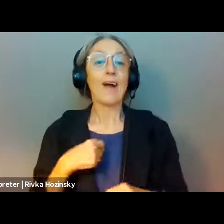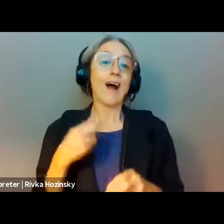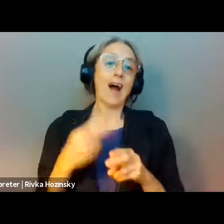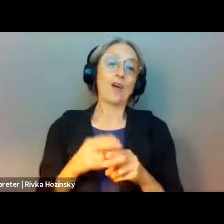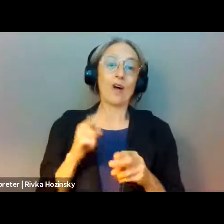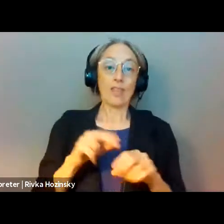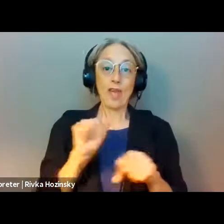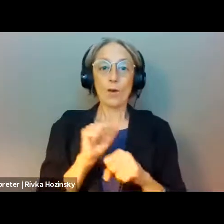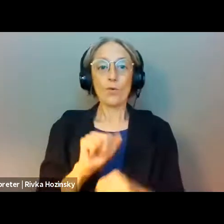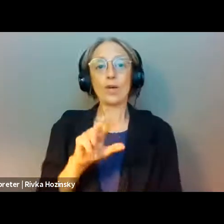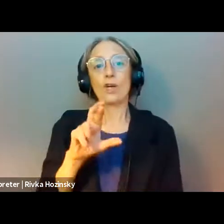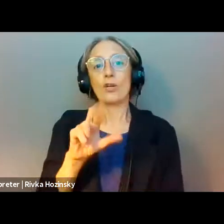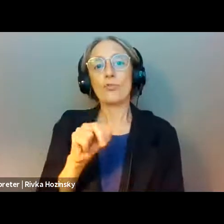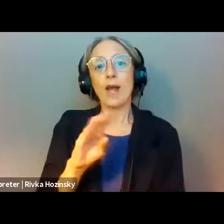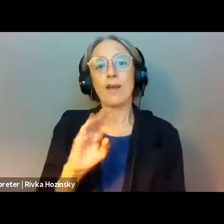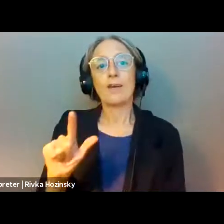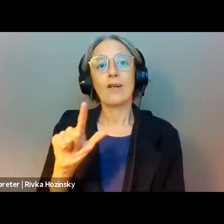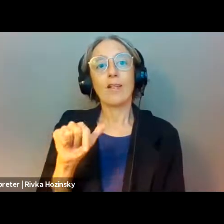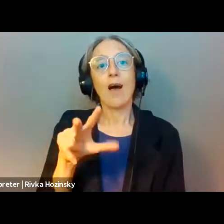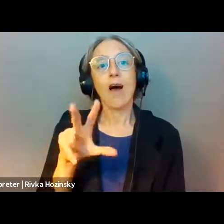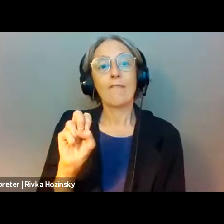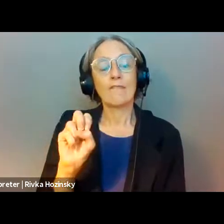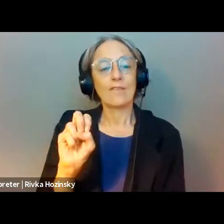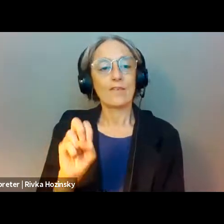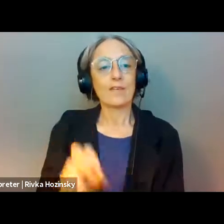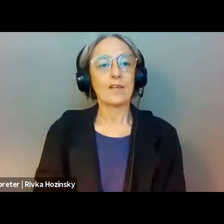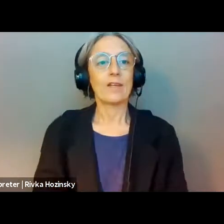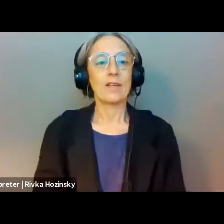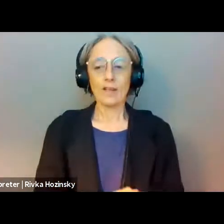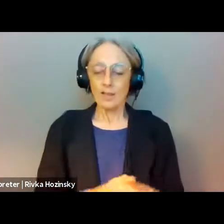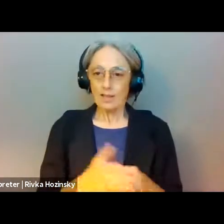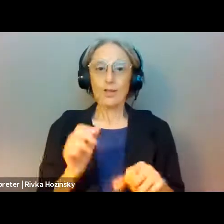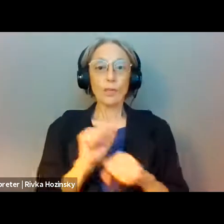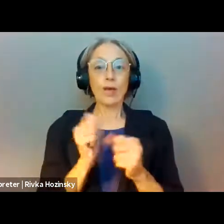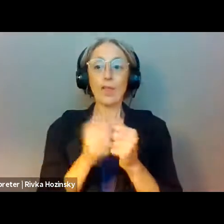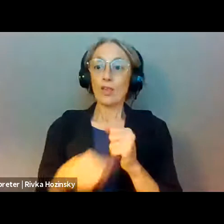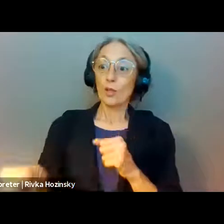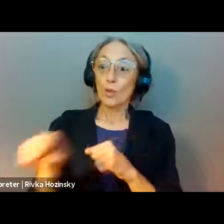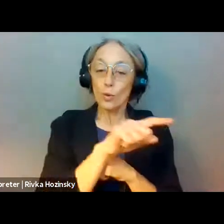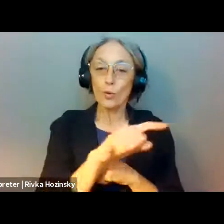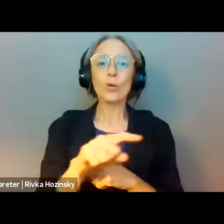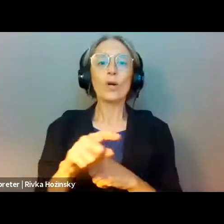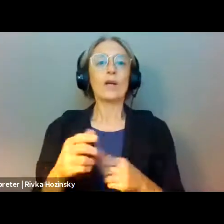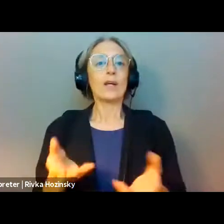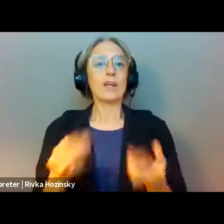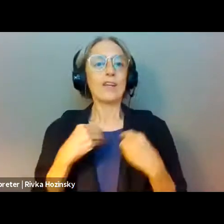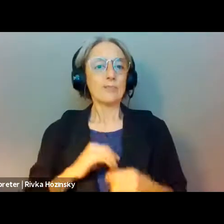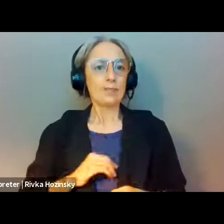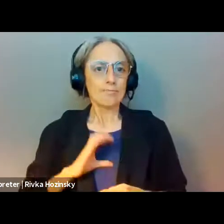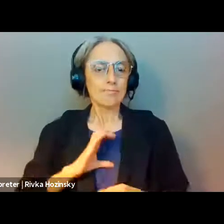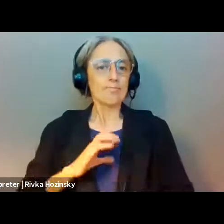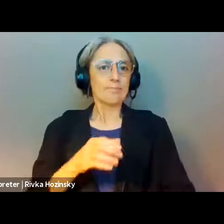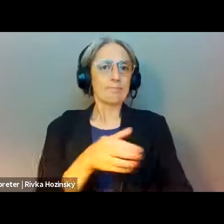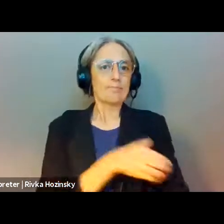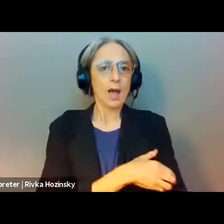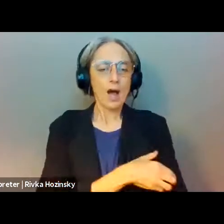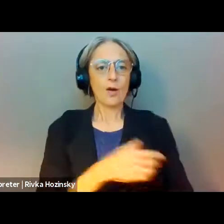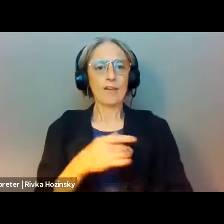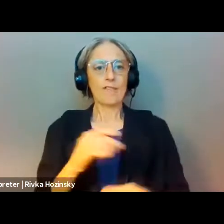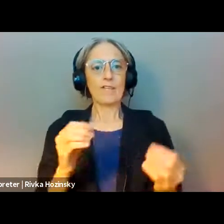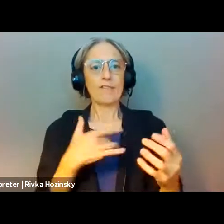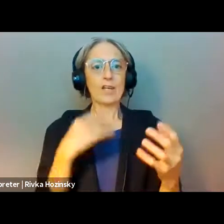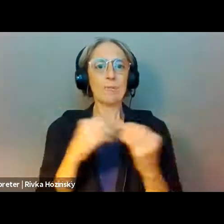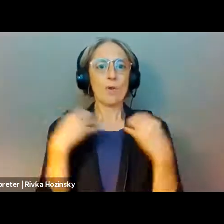in community with all of you, it fortifies me, it emboldens me, it encourages me that together we are building a world